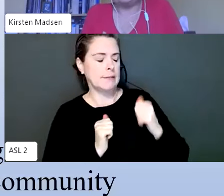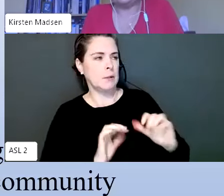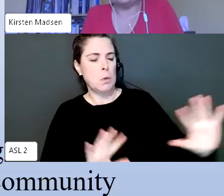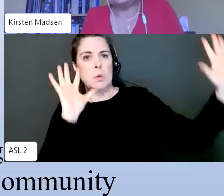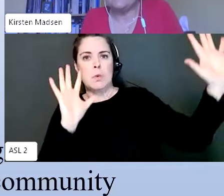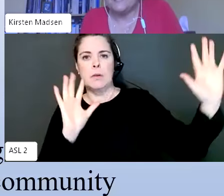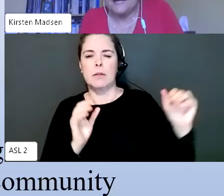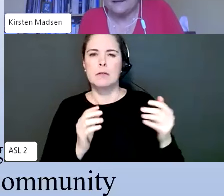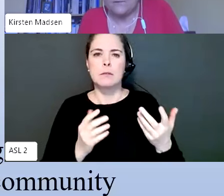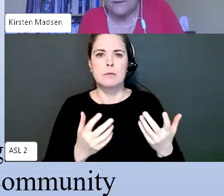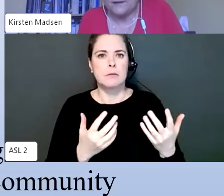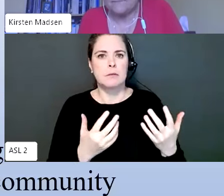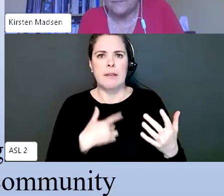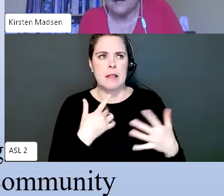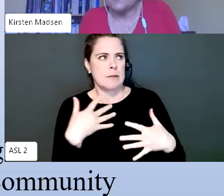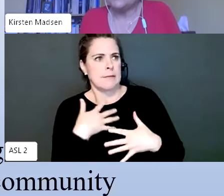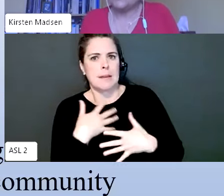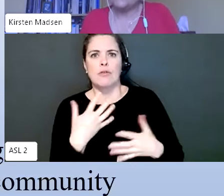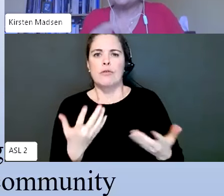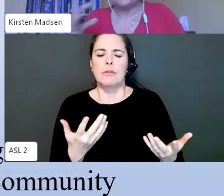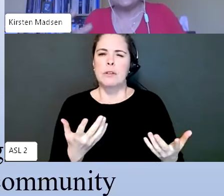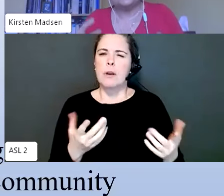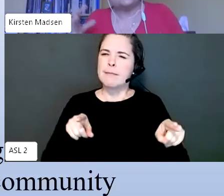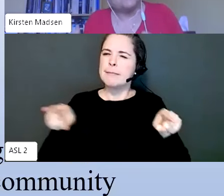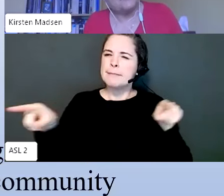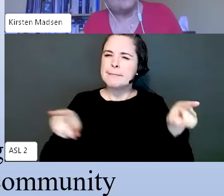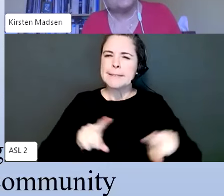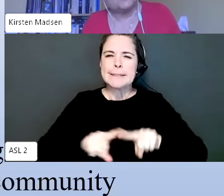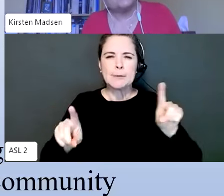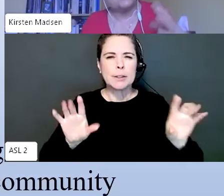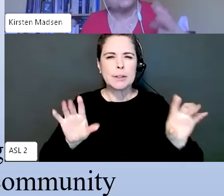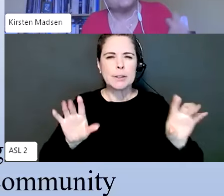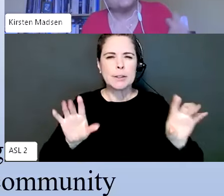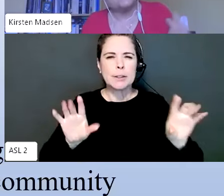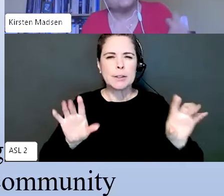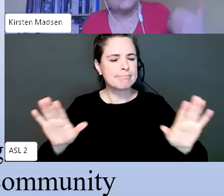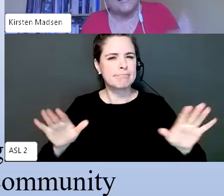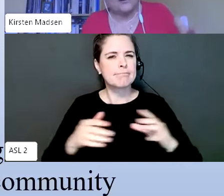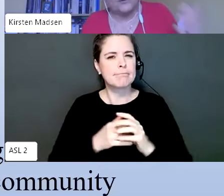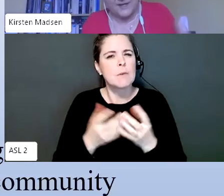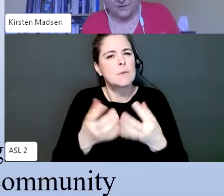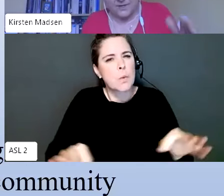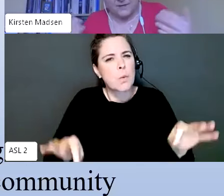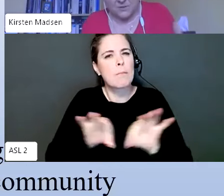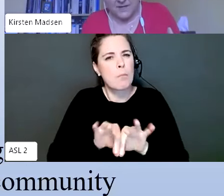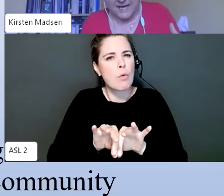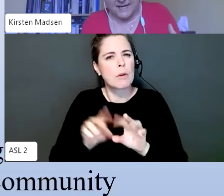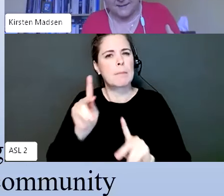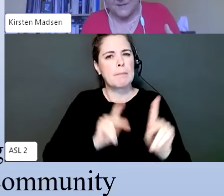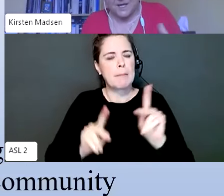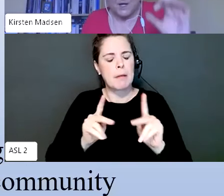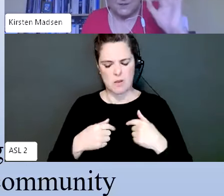it's very intimidating for them. So it's the idea that people start to also understand how they're